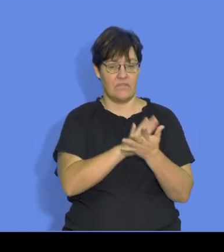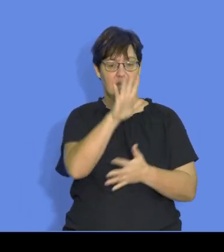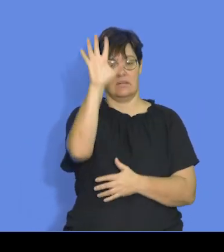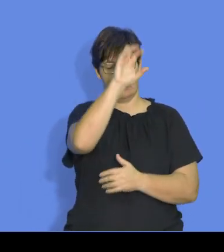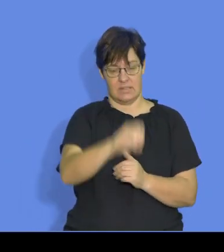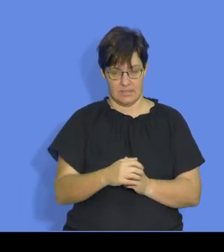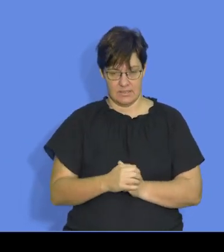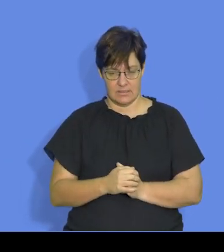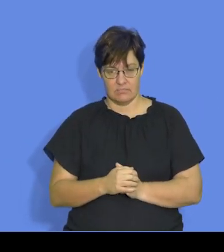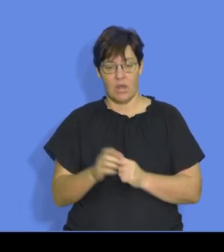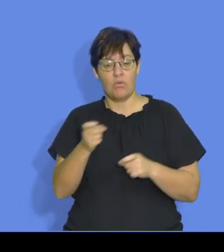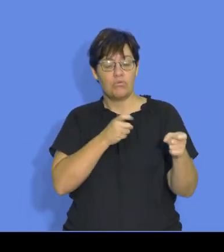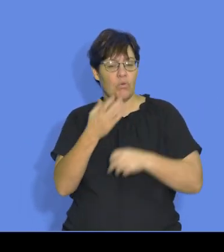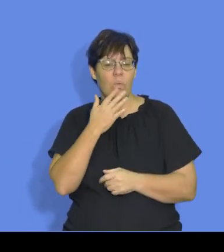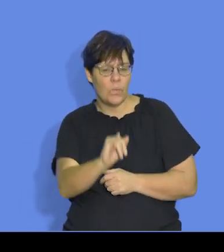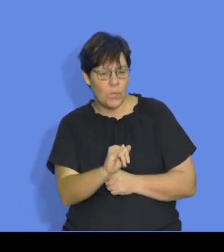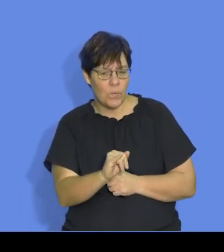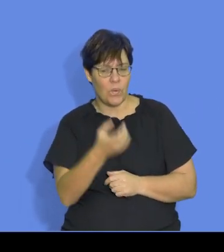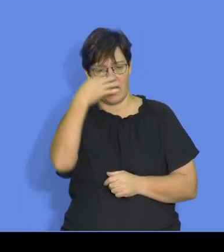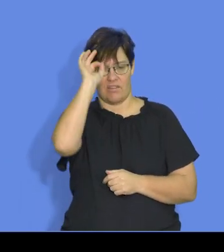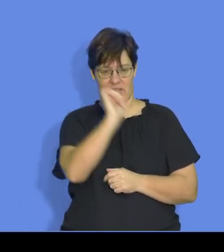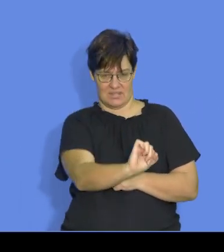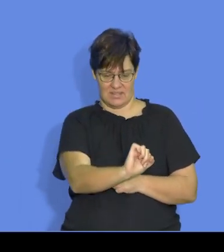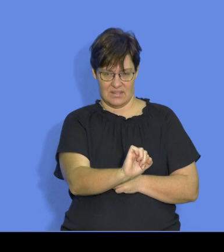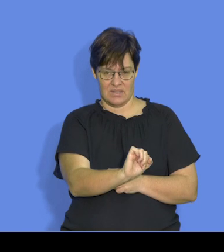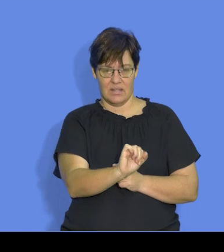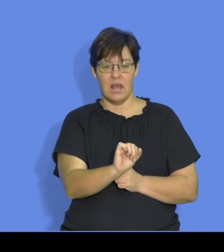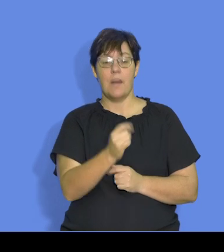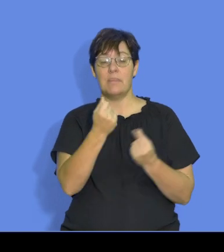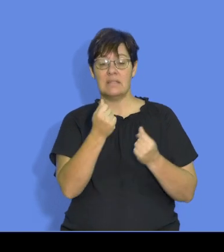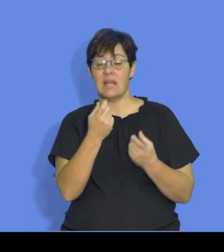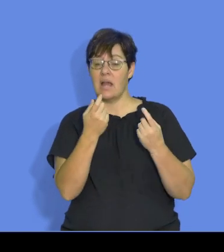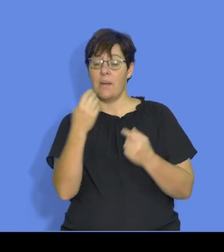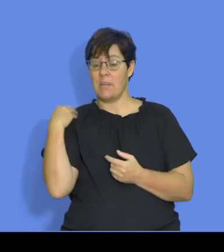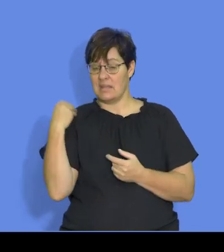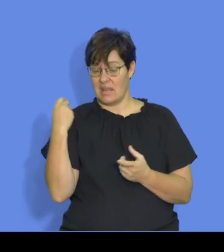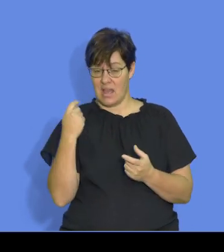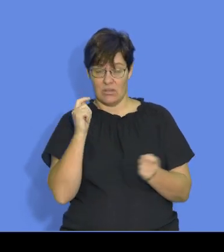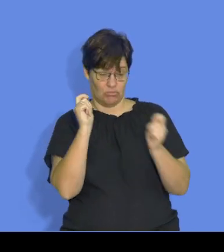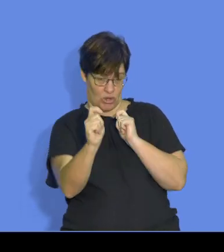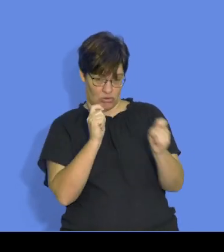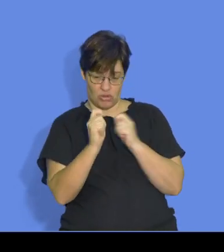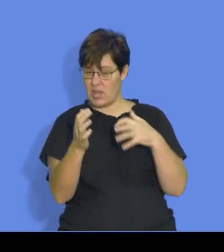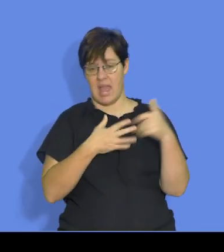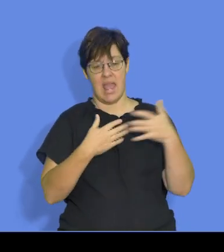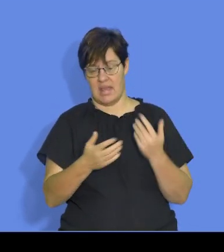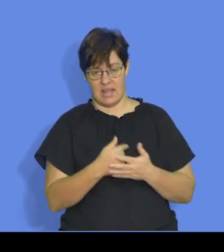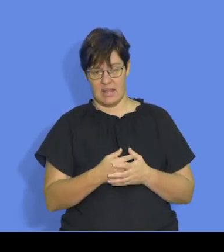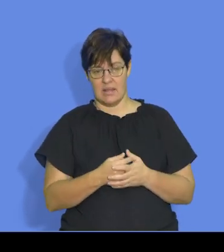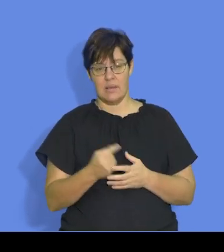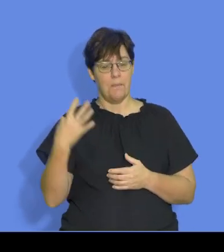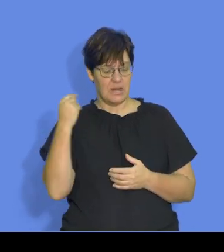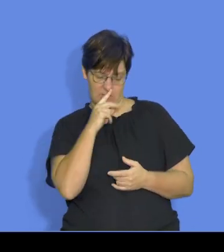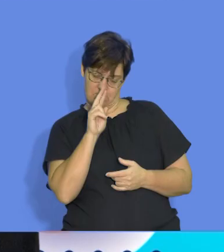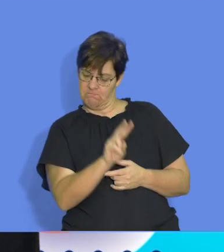It's controlled by the government and can be adjusted by the Minister of Finance at any time. Whenever the minister reviews the